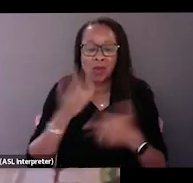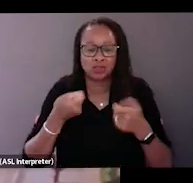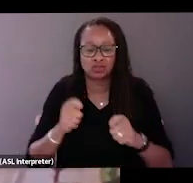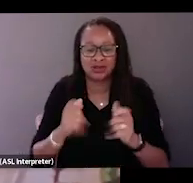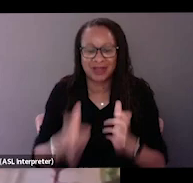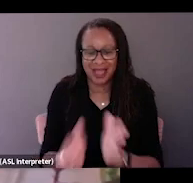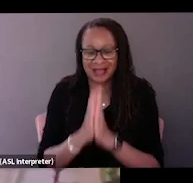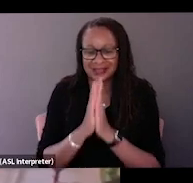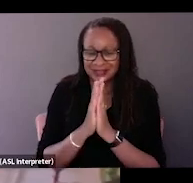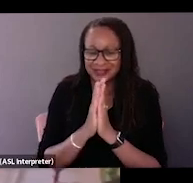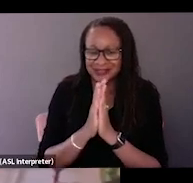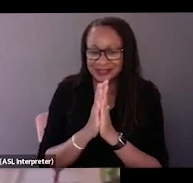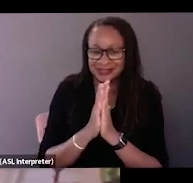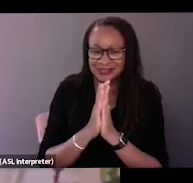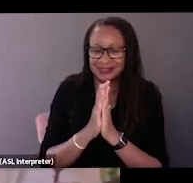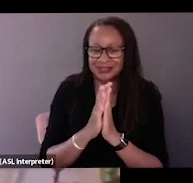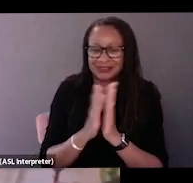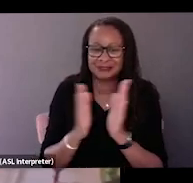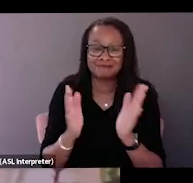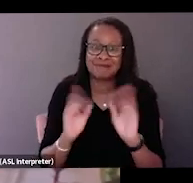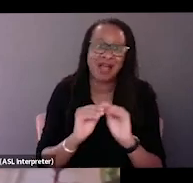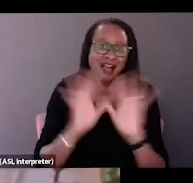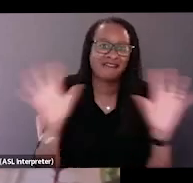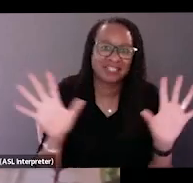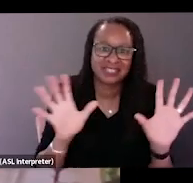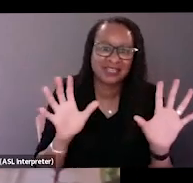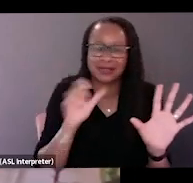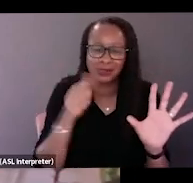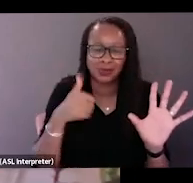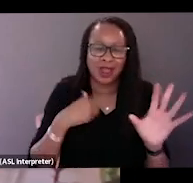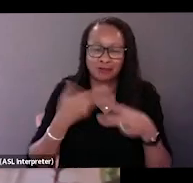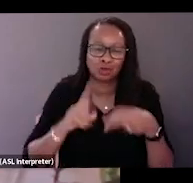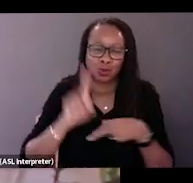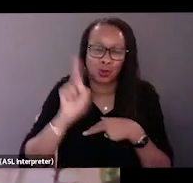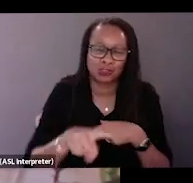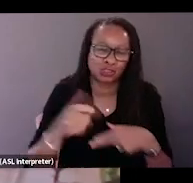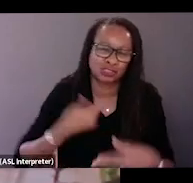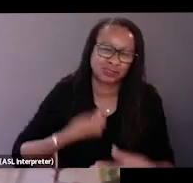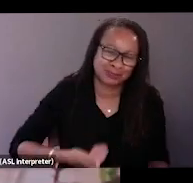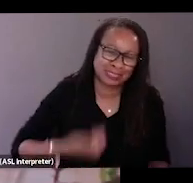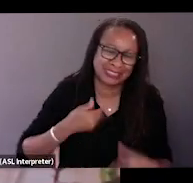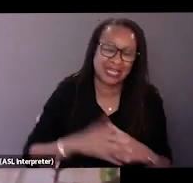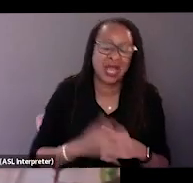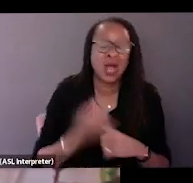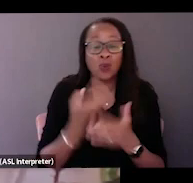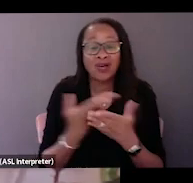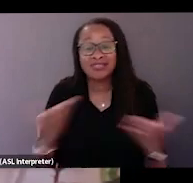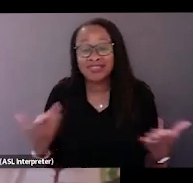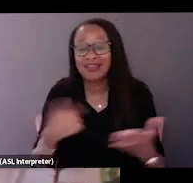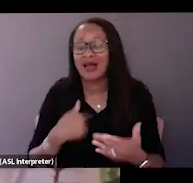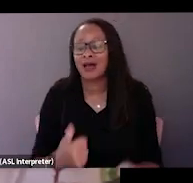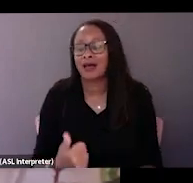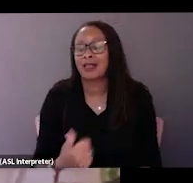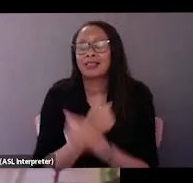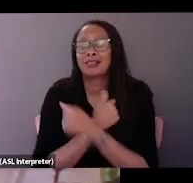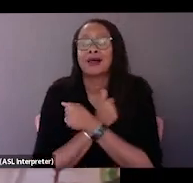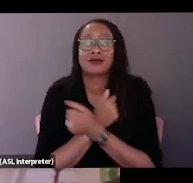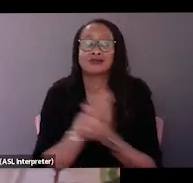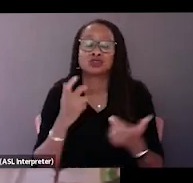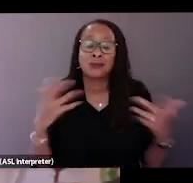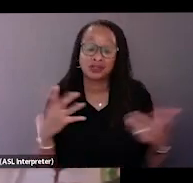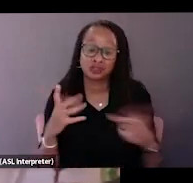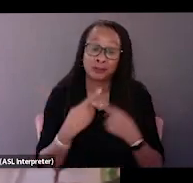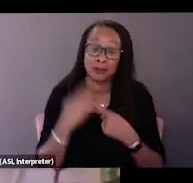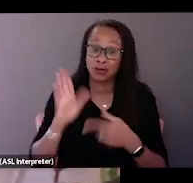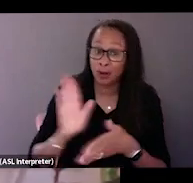ask. I obviously don't ask short questions, but one thing I loved so much was the